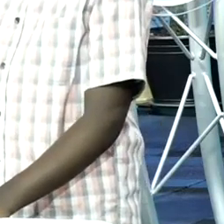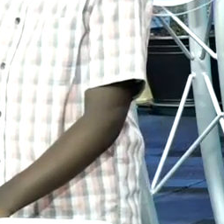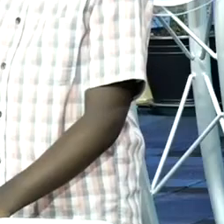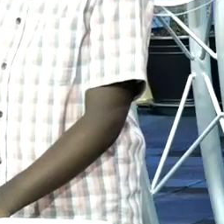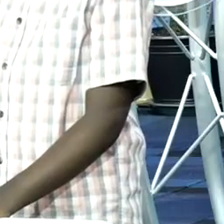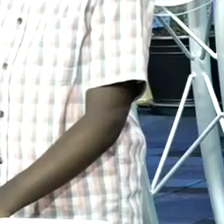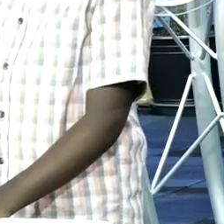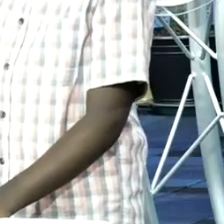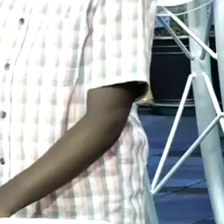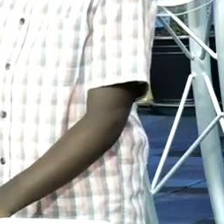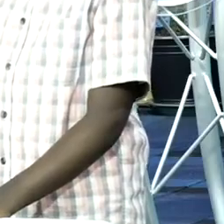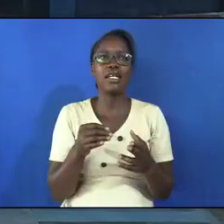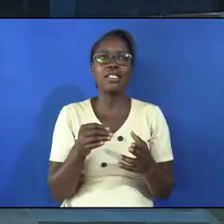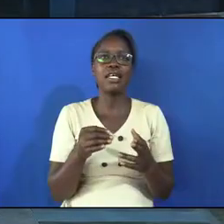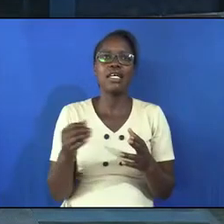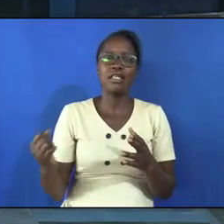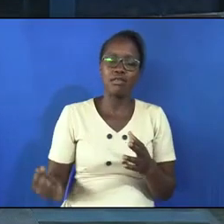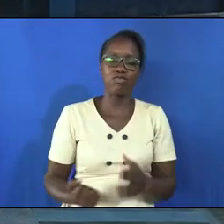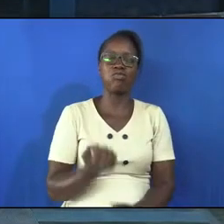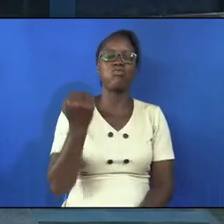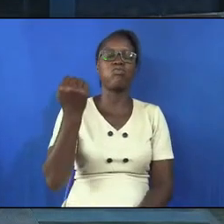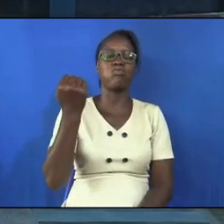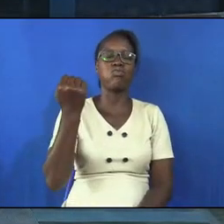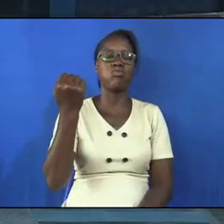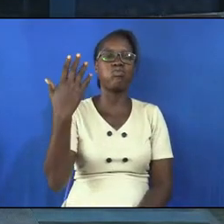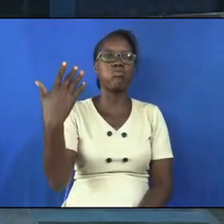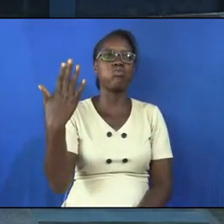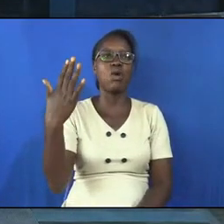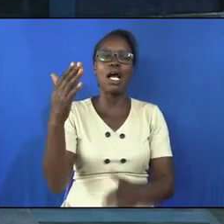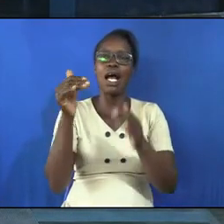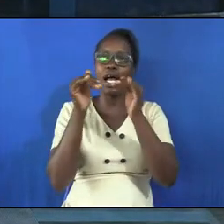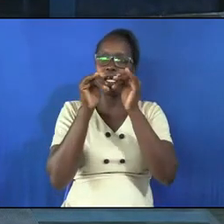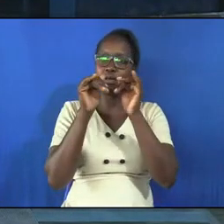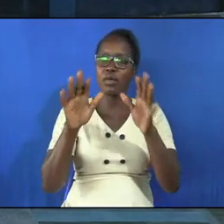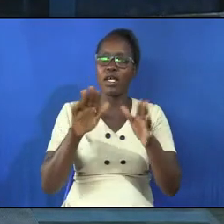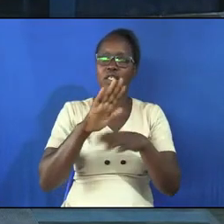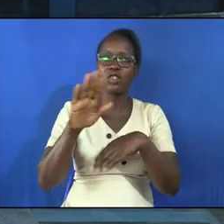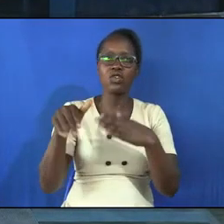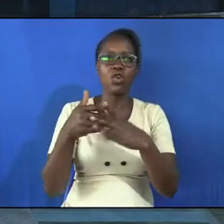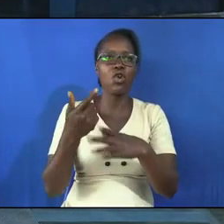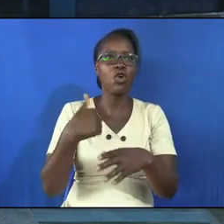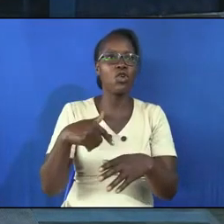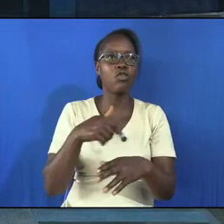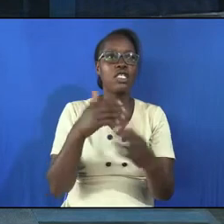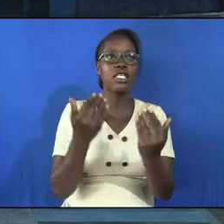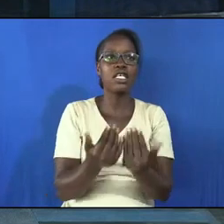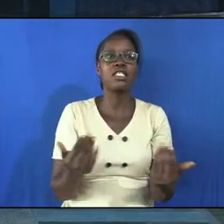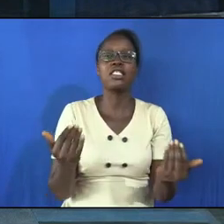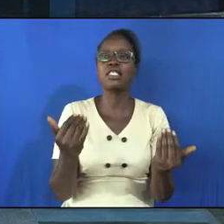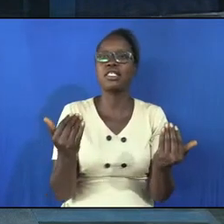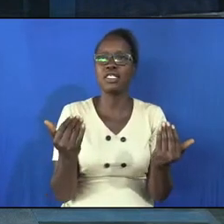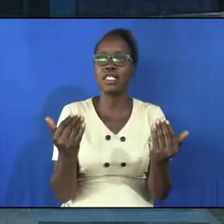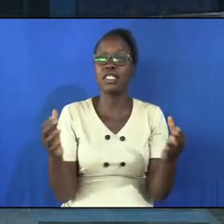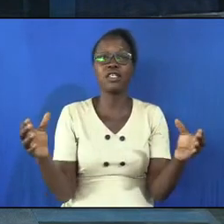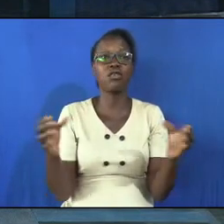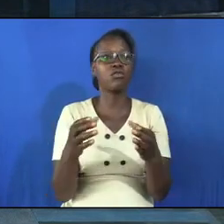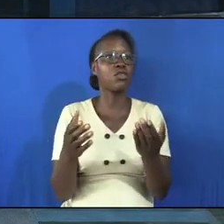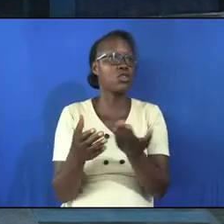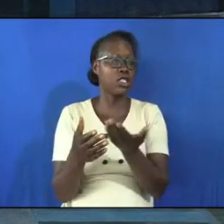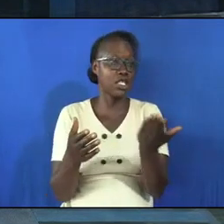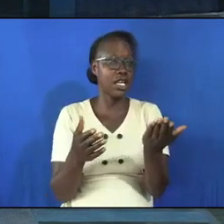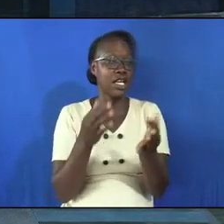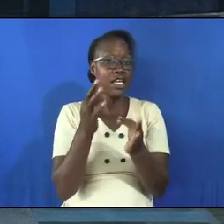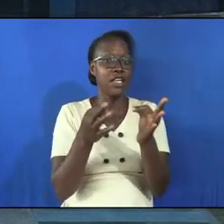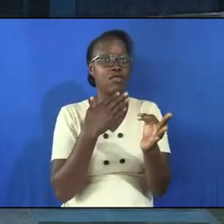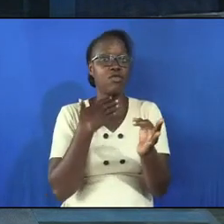repented. And he will raise his hand and bless all of us. Children and the congregation,